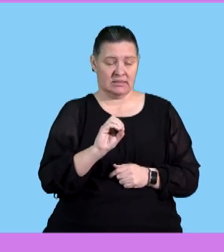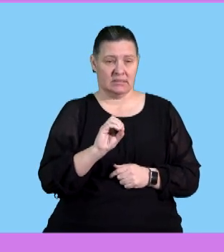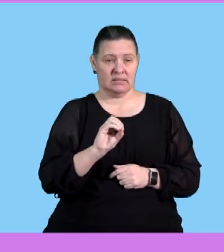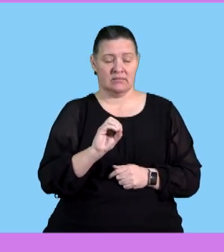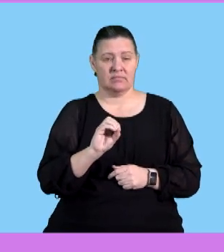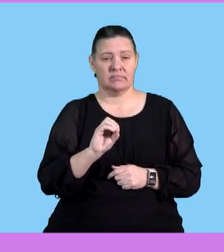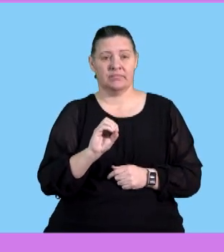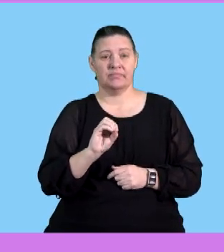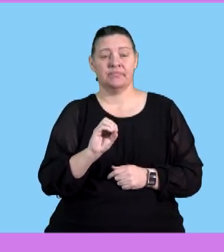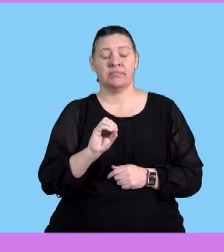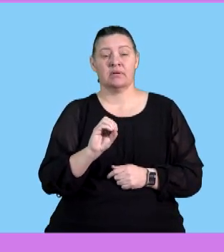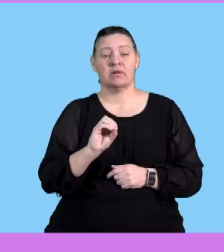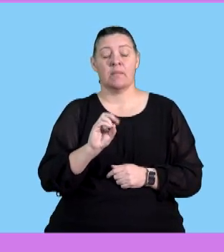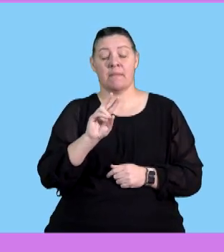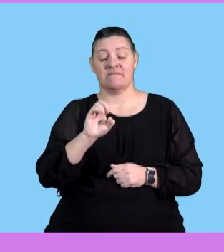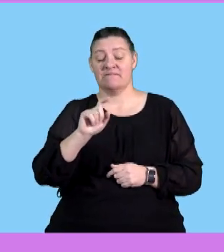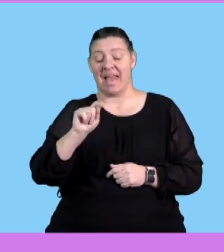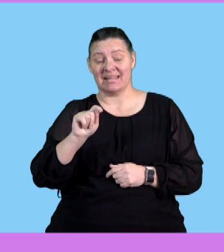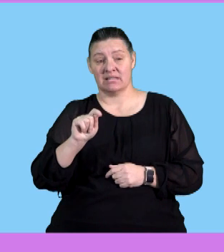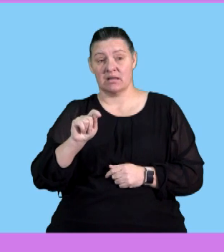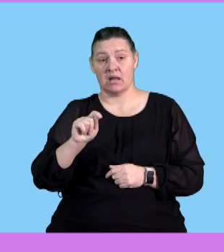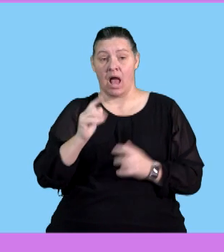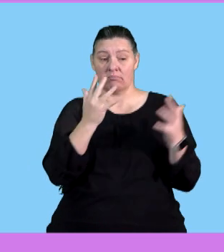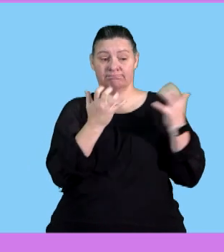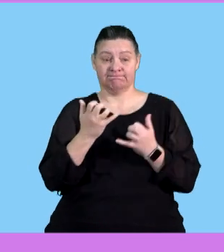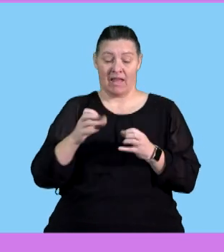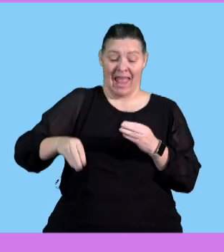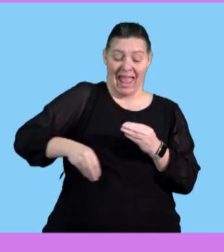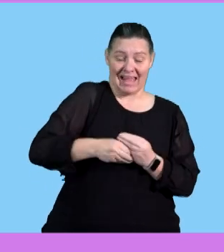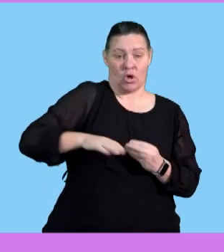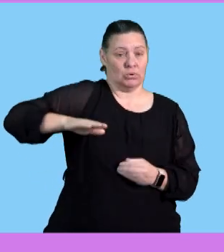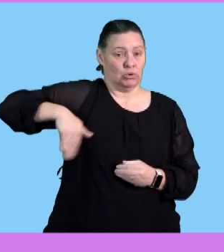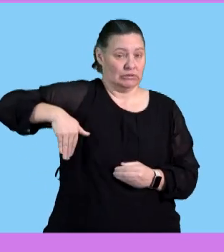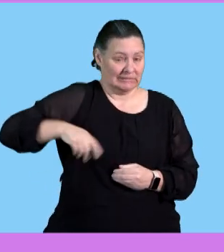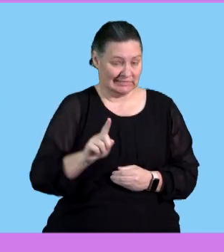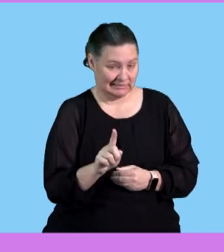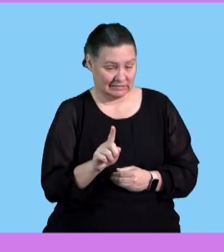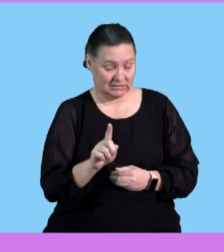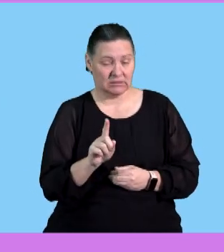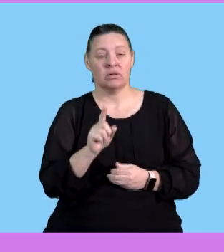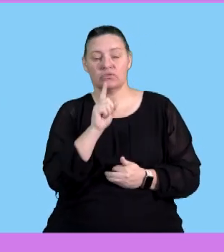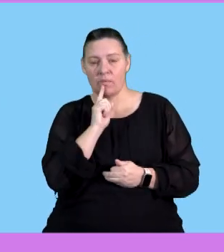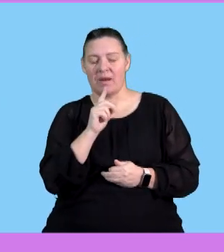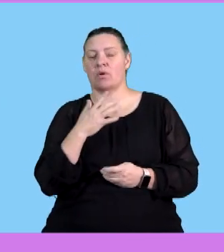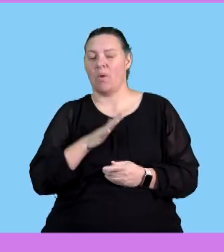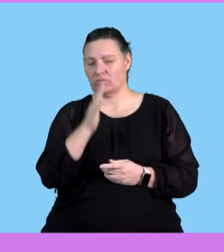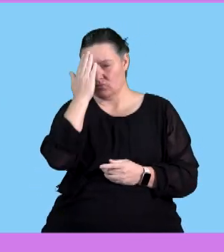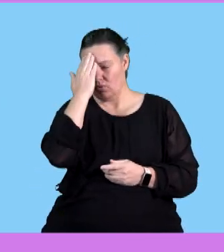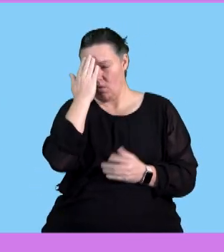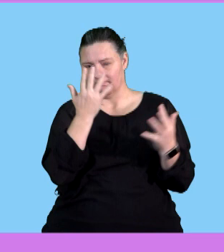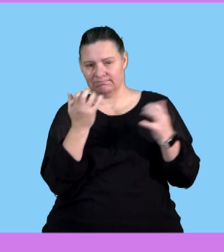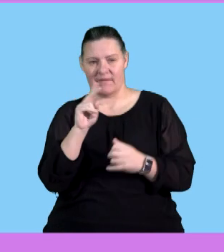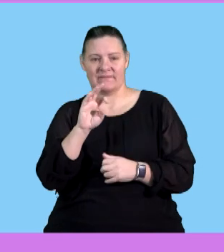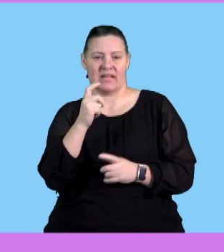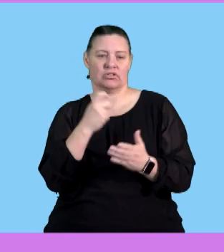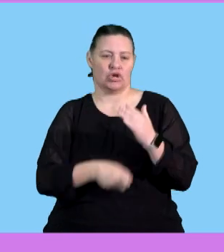worth 450, and in this VAT it's not yet included. So we need to calculate what the